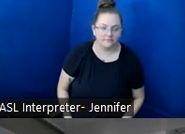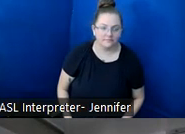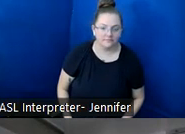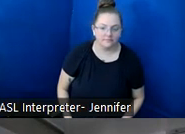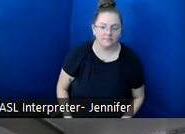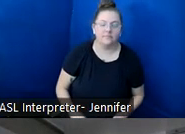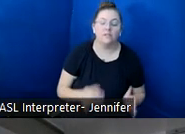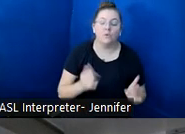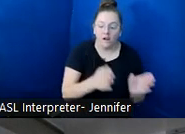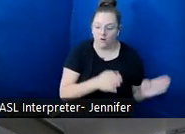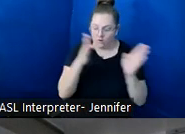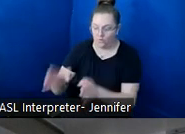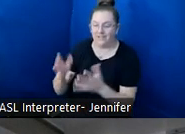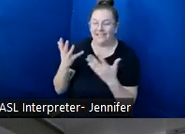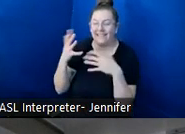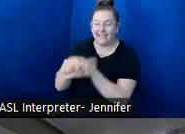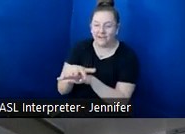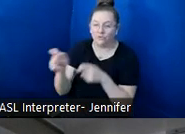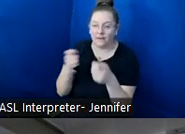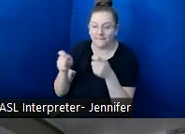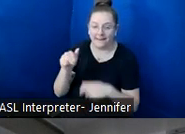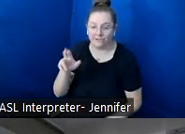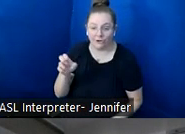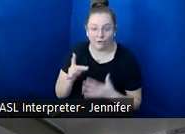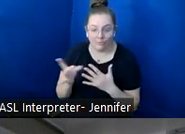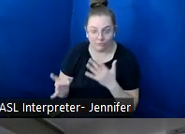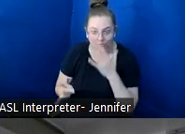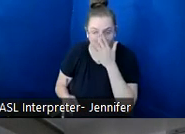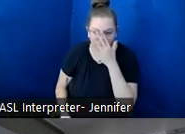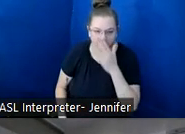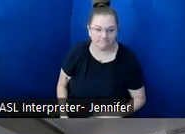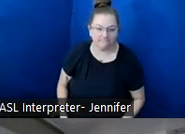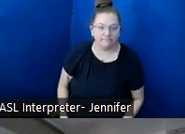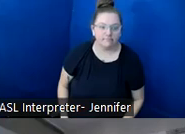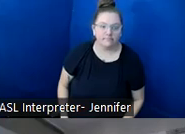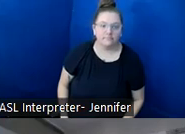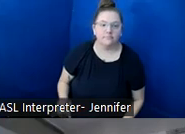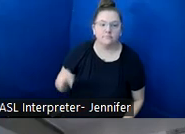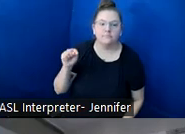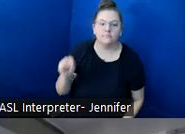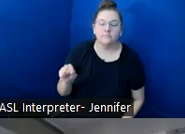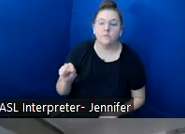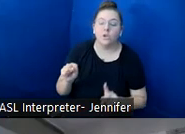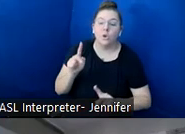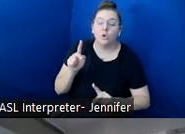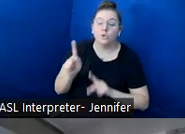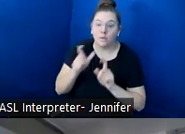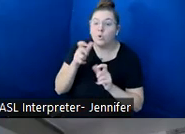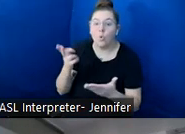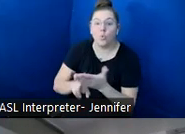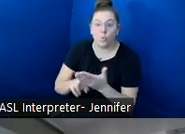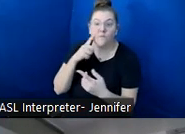Then there's the integrated managed care option. And this is where people enrolled in this program, integrated